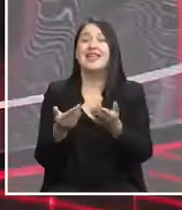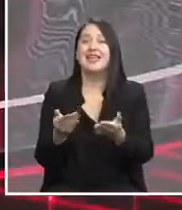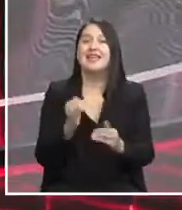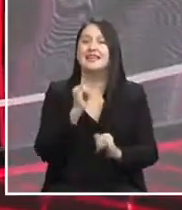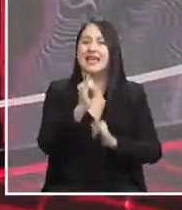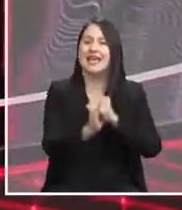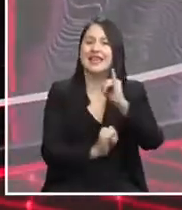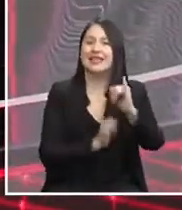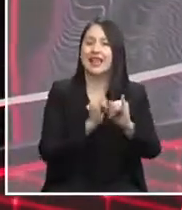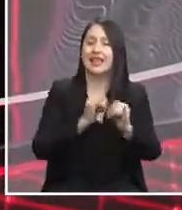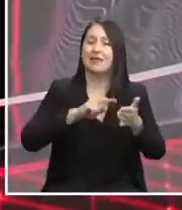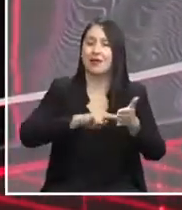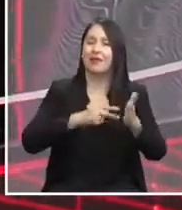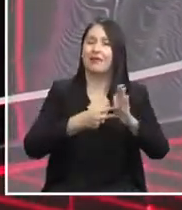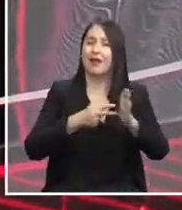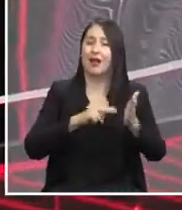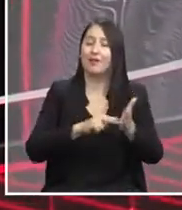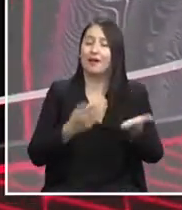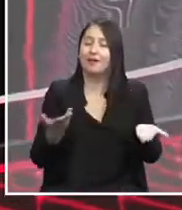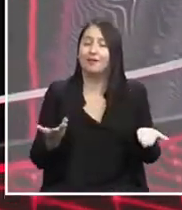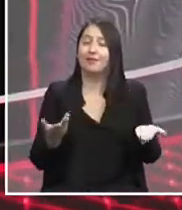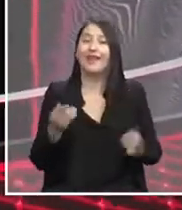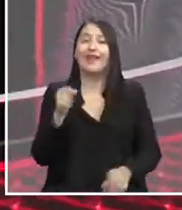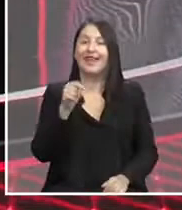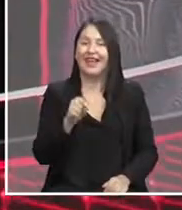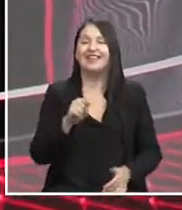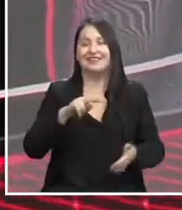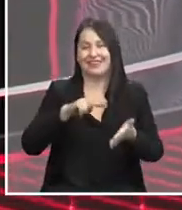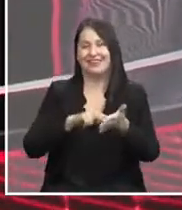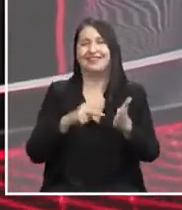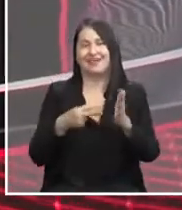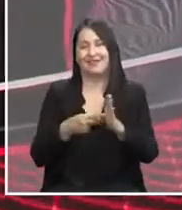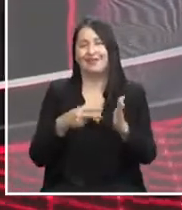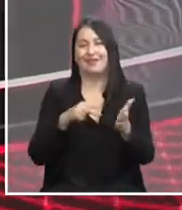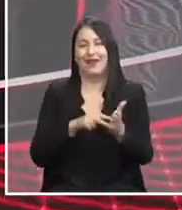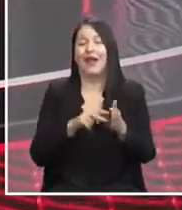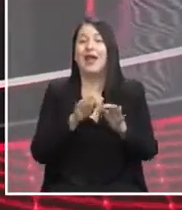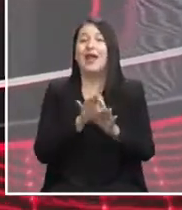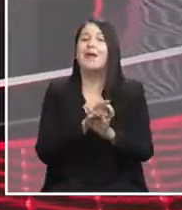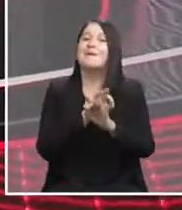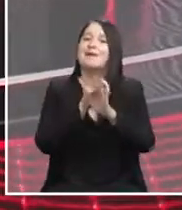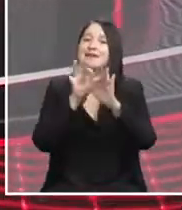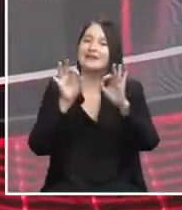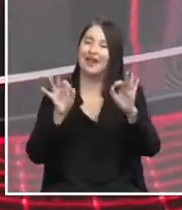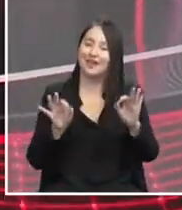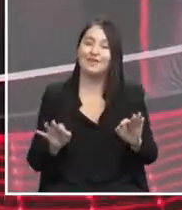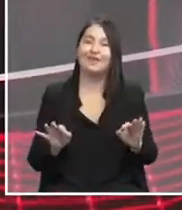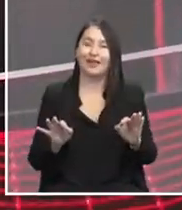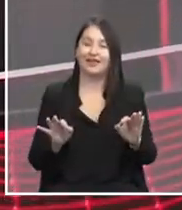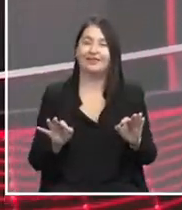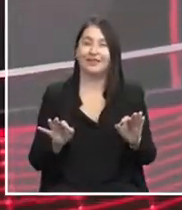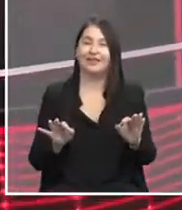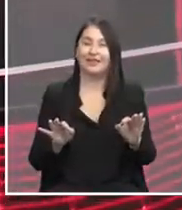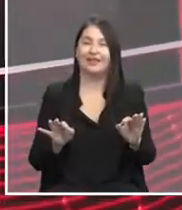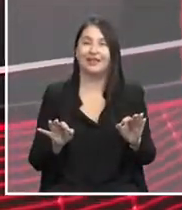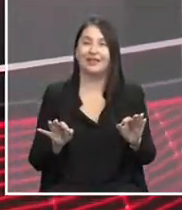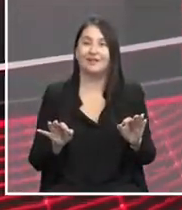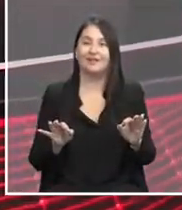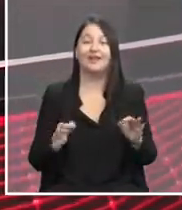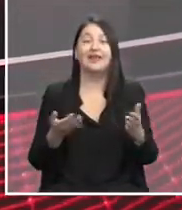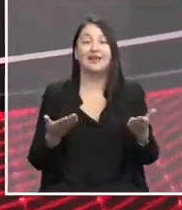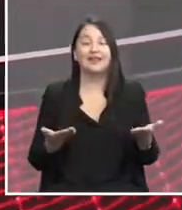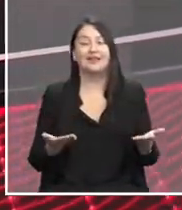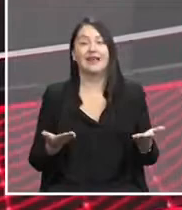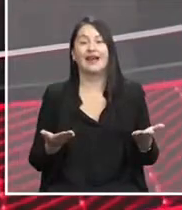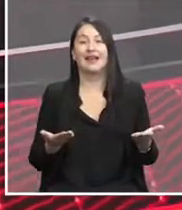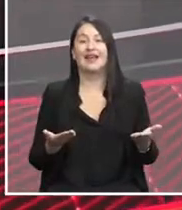This is the problem, especially of cyber aggressions are coming more and more frequent. I come